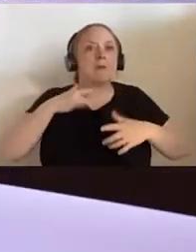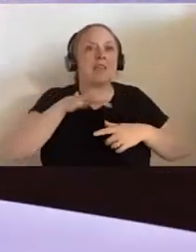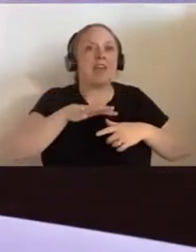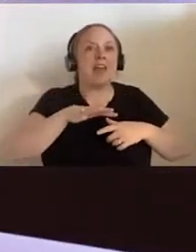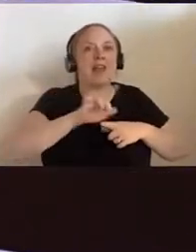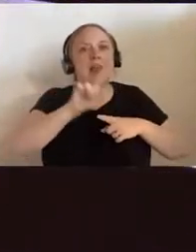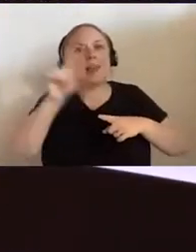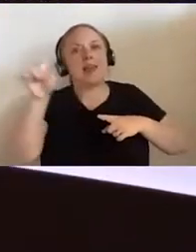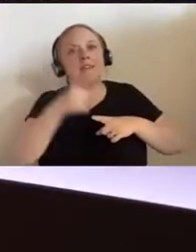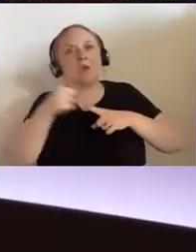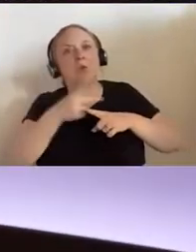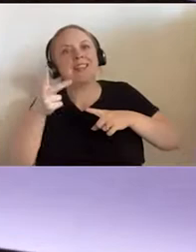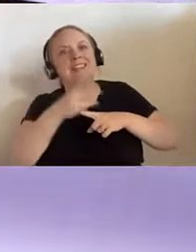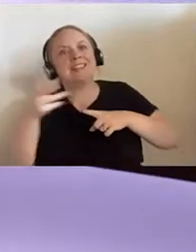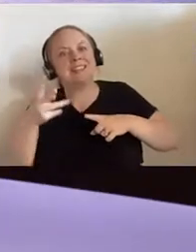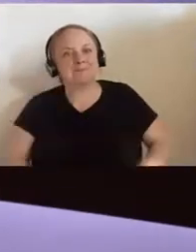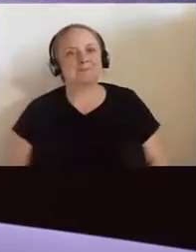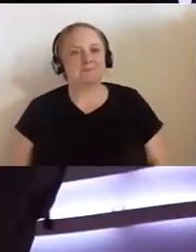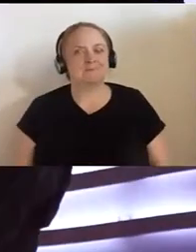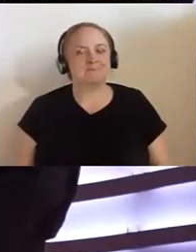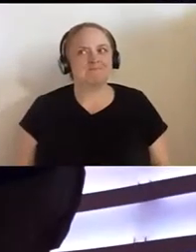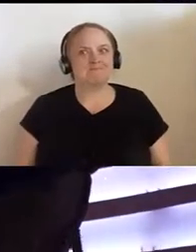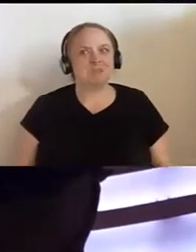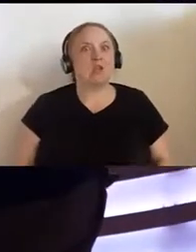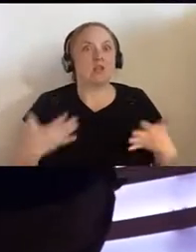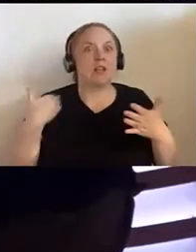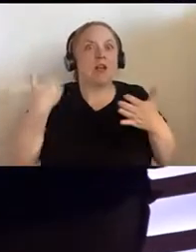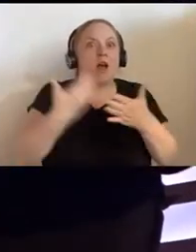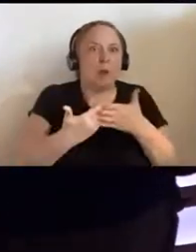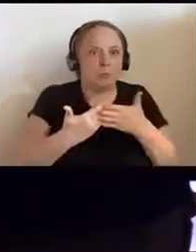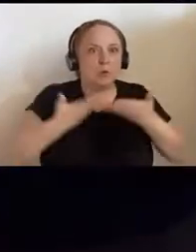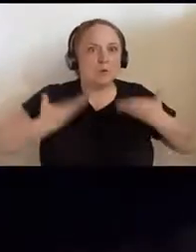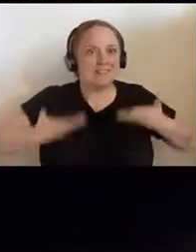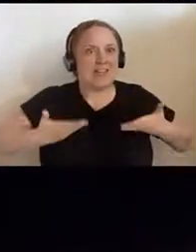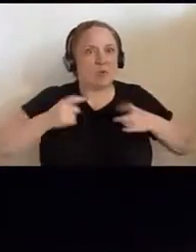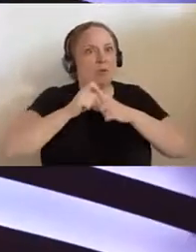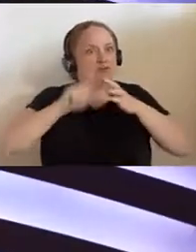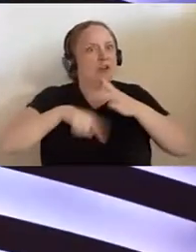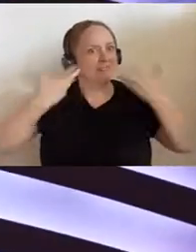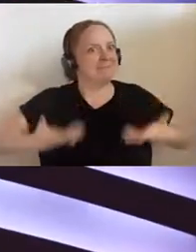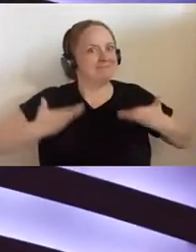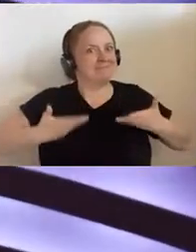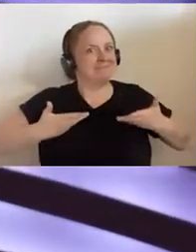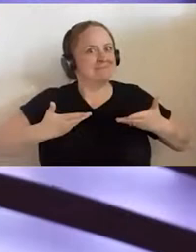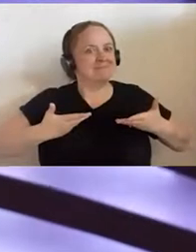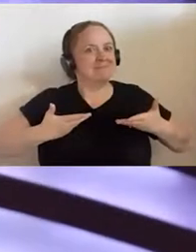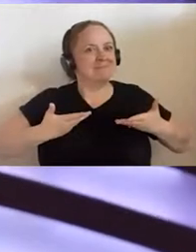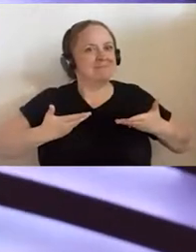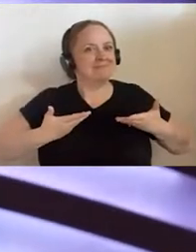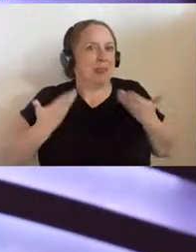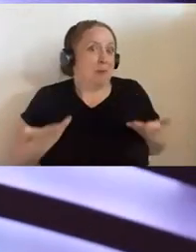weeks. So that kind of takes us to today, where the project is physically, what it's doing physically at the